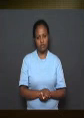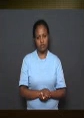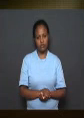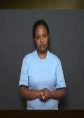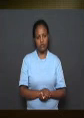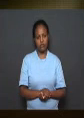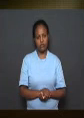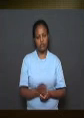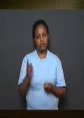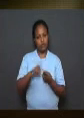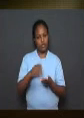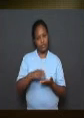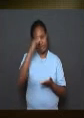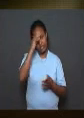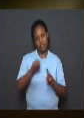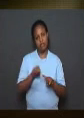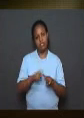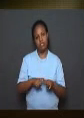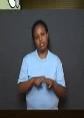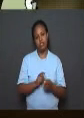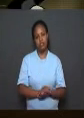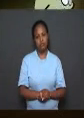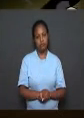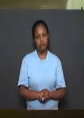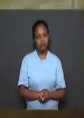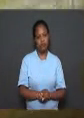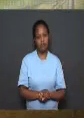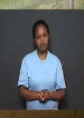Let's get back to our lesson.